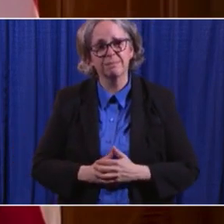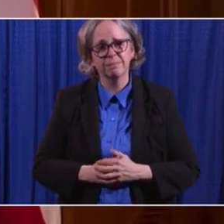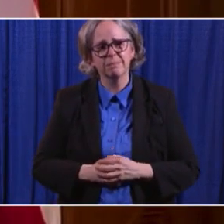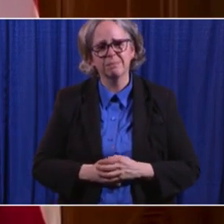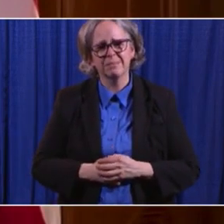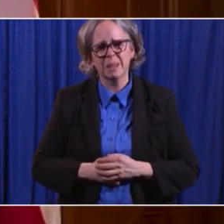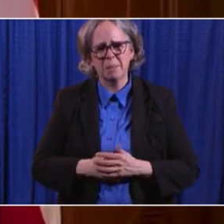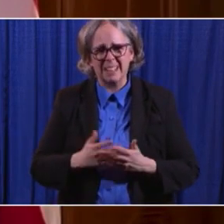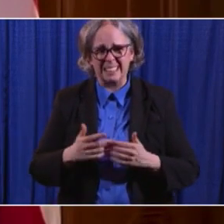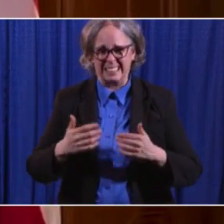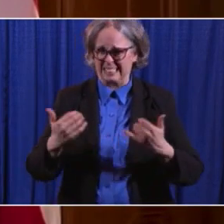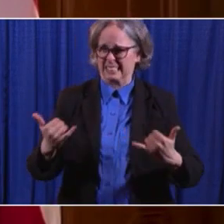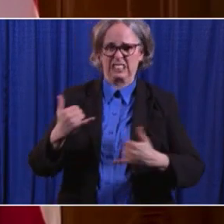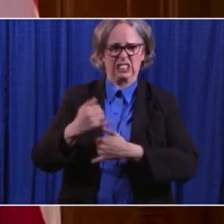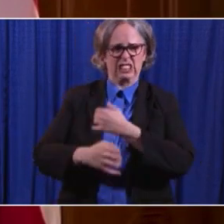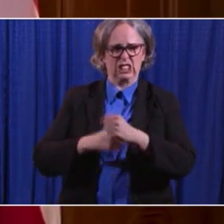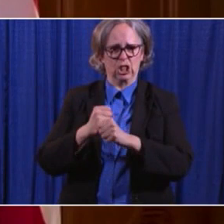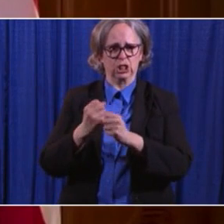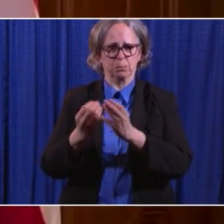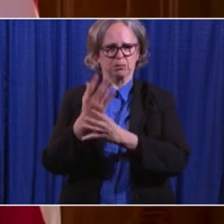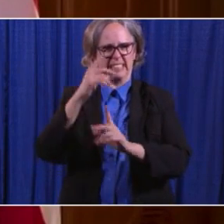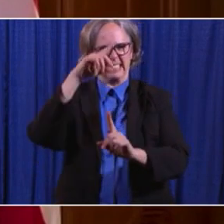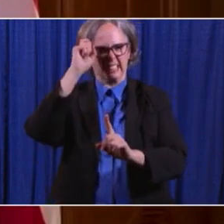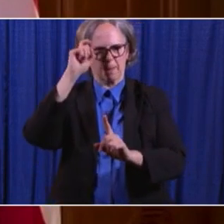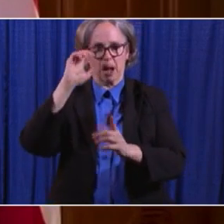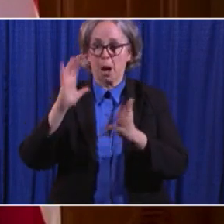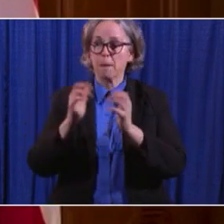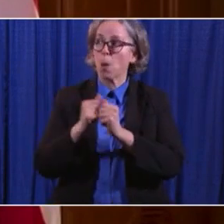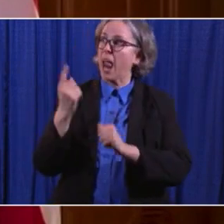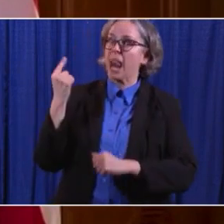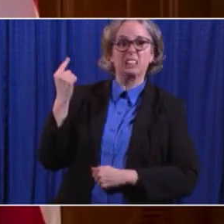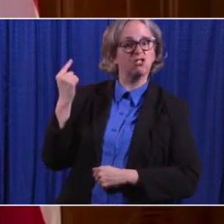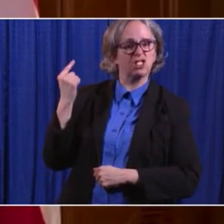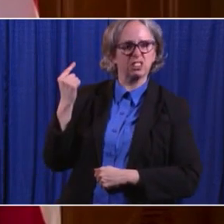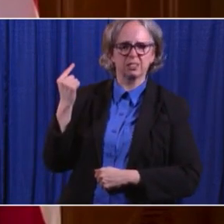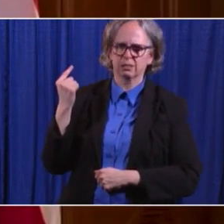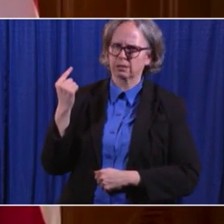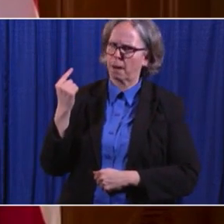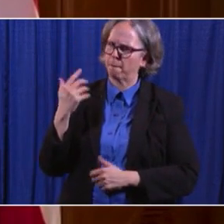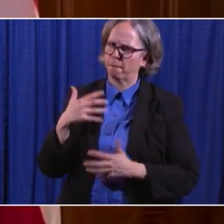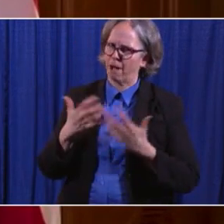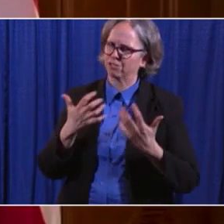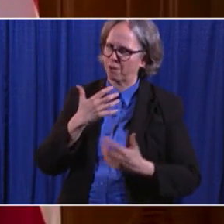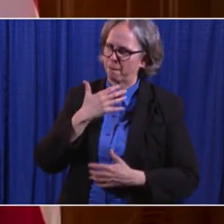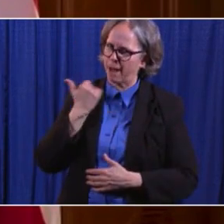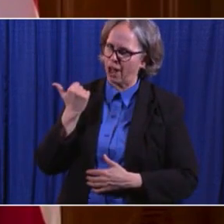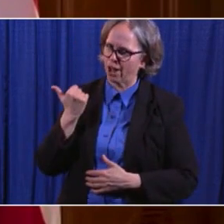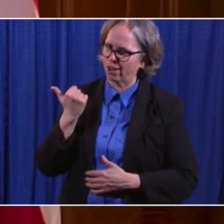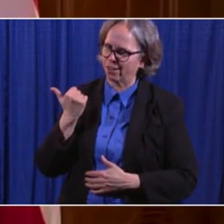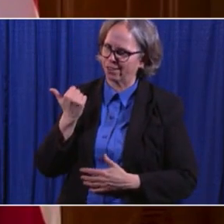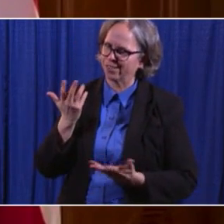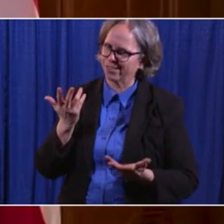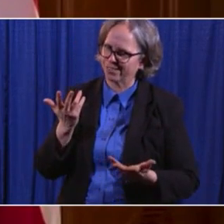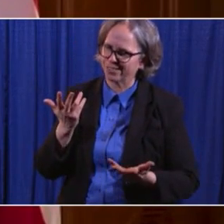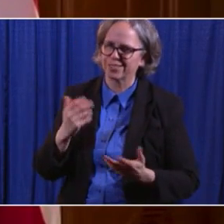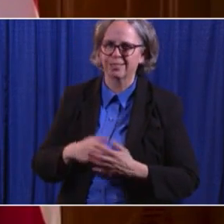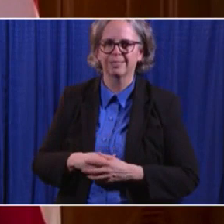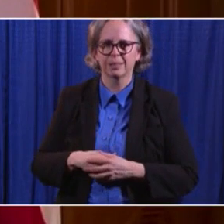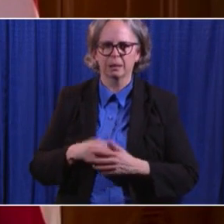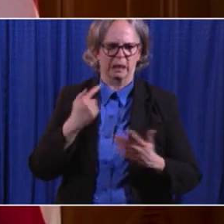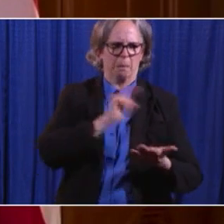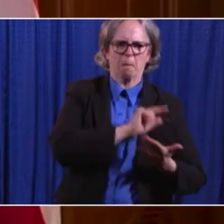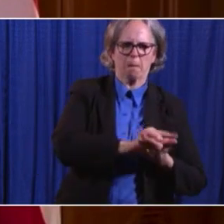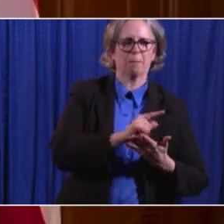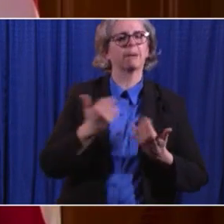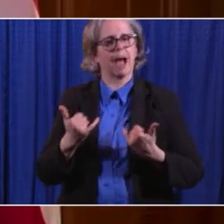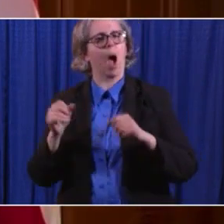this year for Ohioans. But it's going to be based on that common sense. But